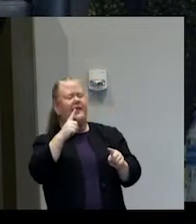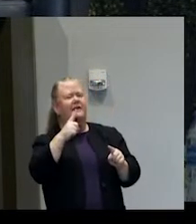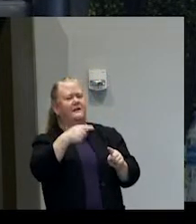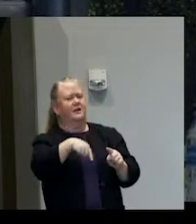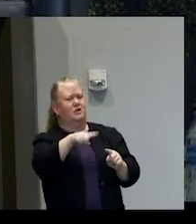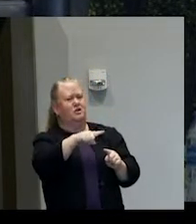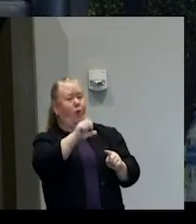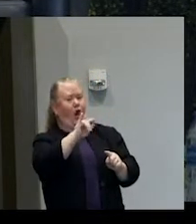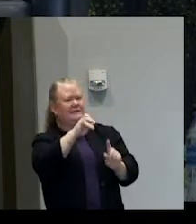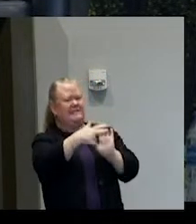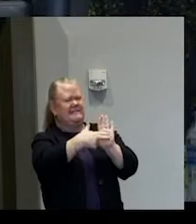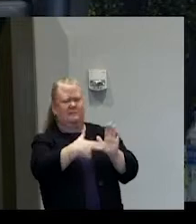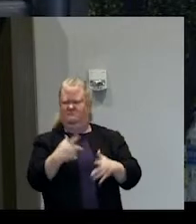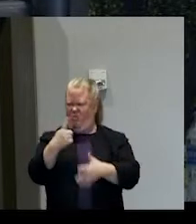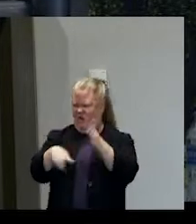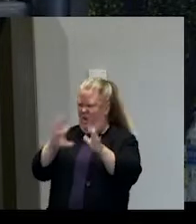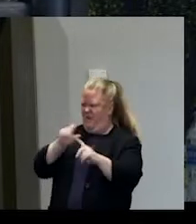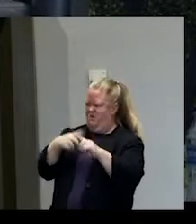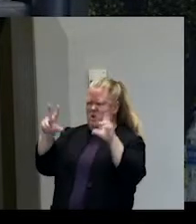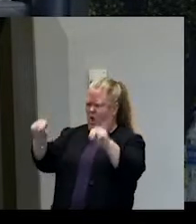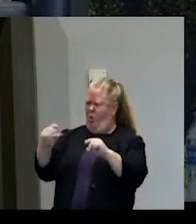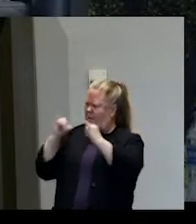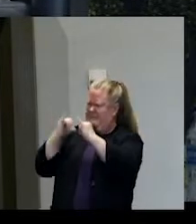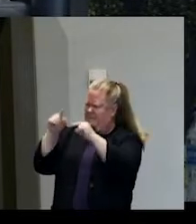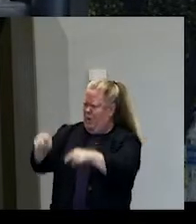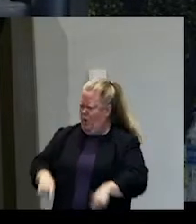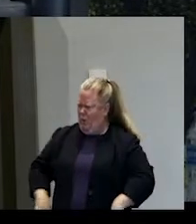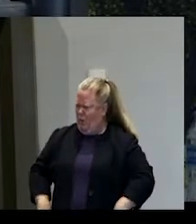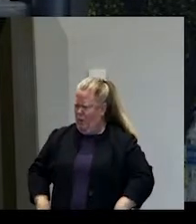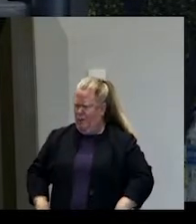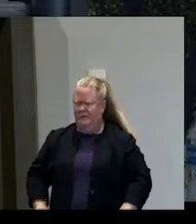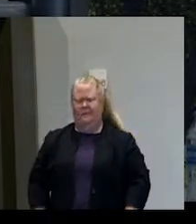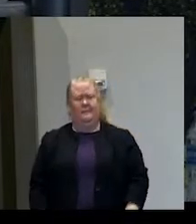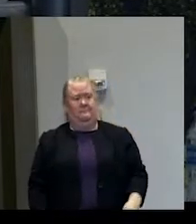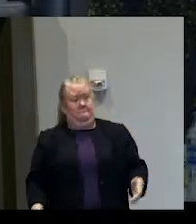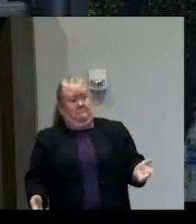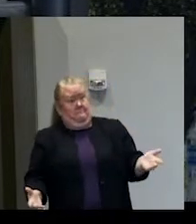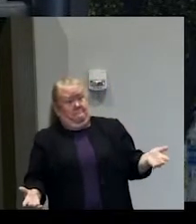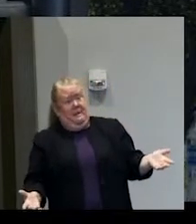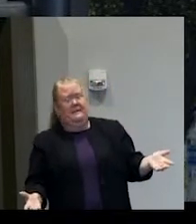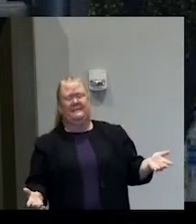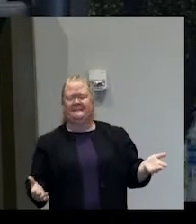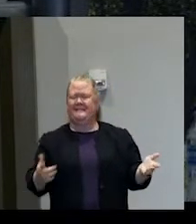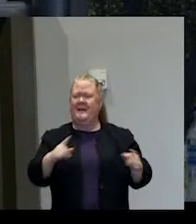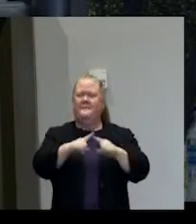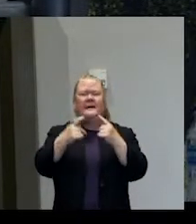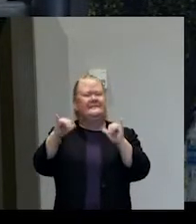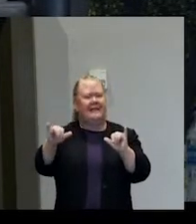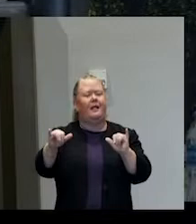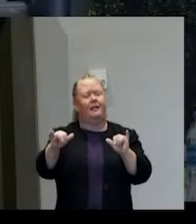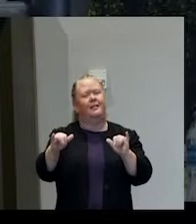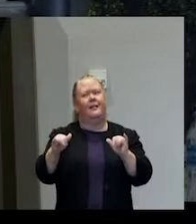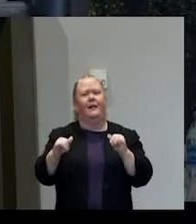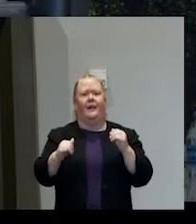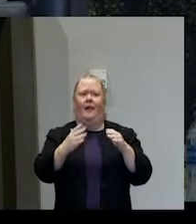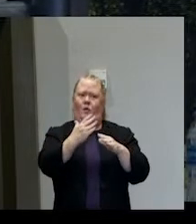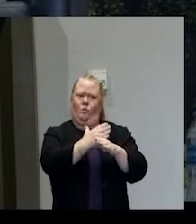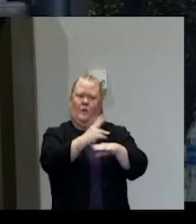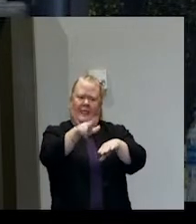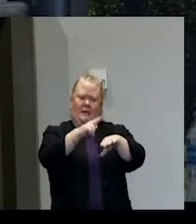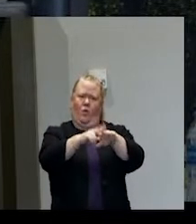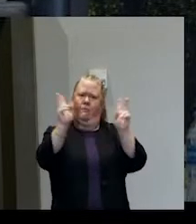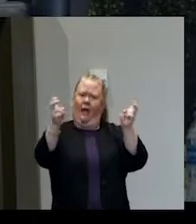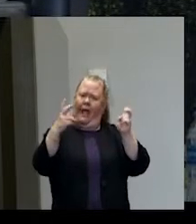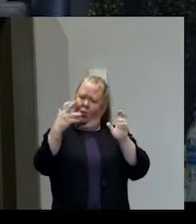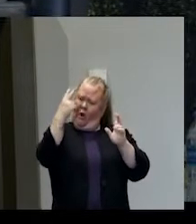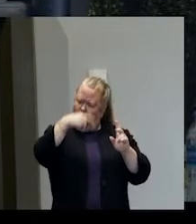And I was like, what are you talking about? No, I'm just like you. Because it was like that, Violet and I share that like normality. I need to